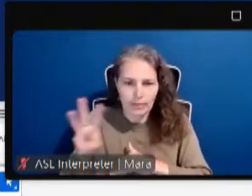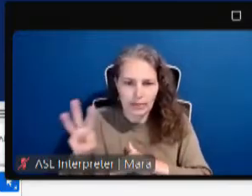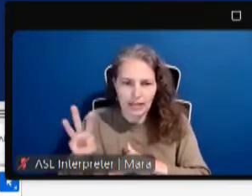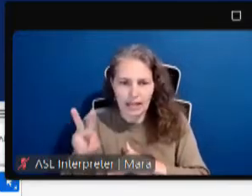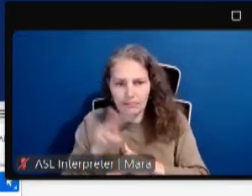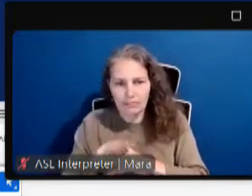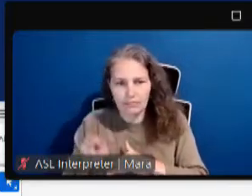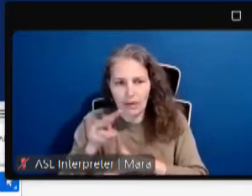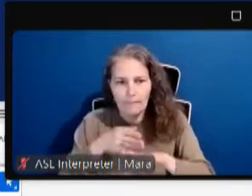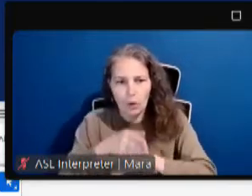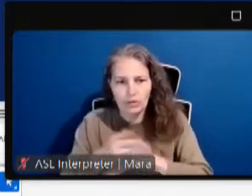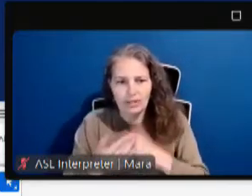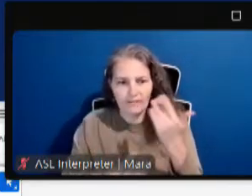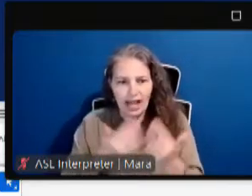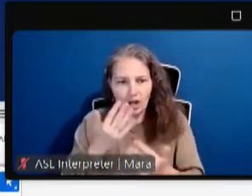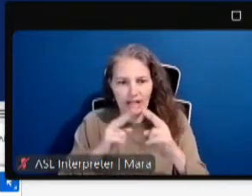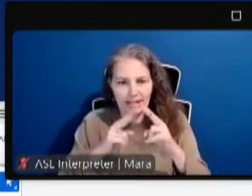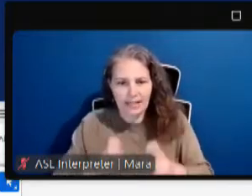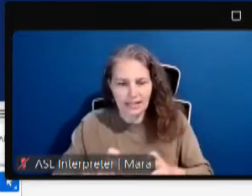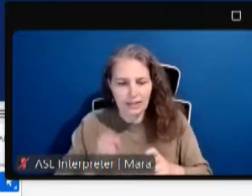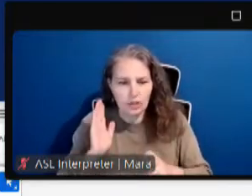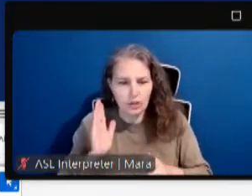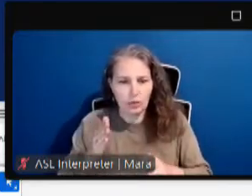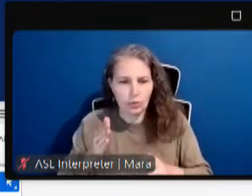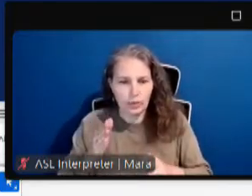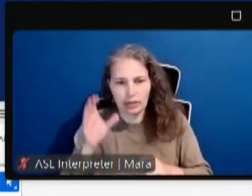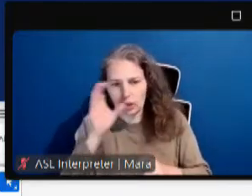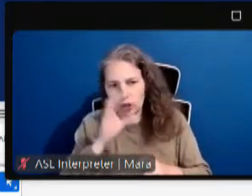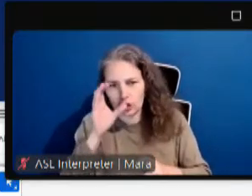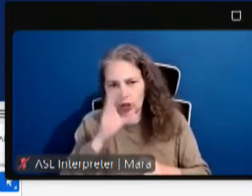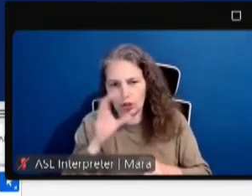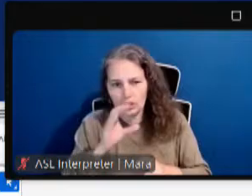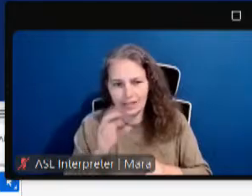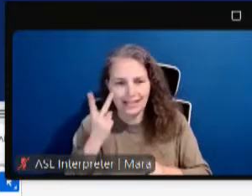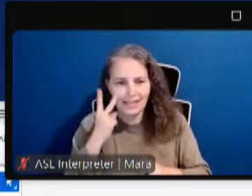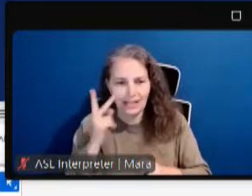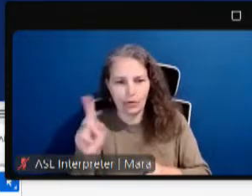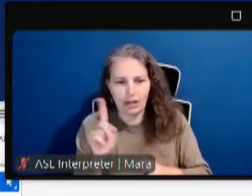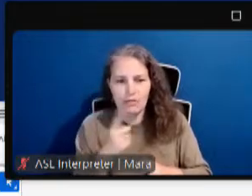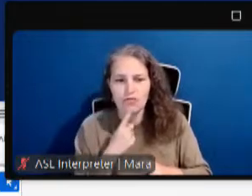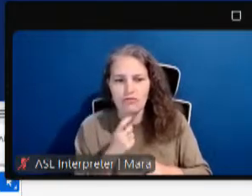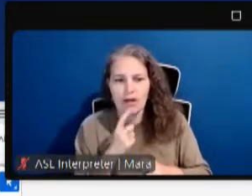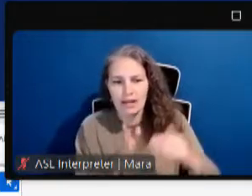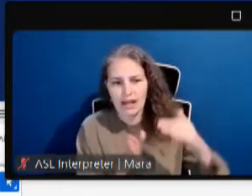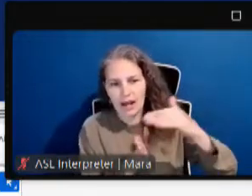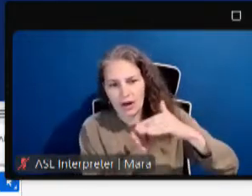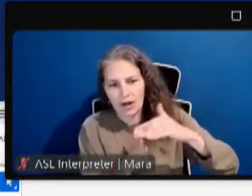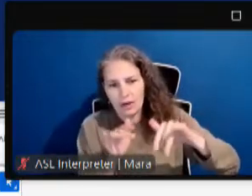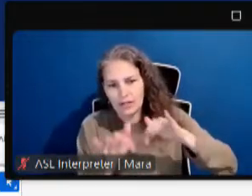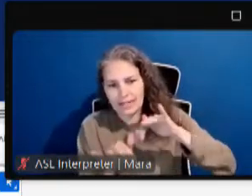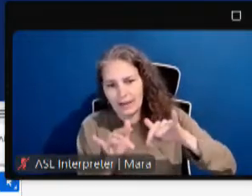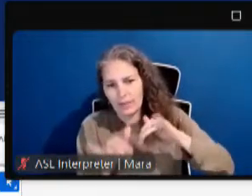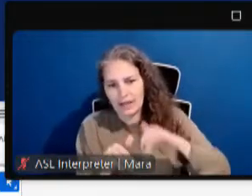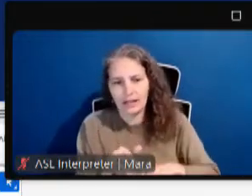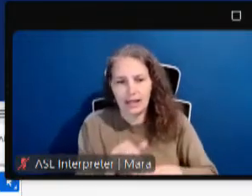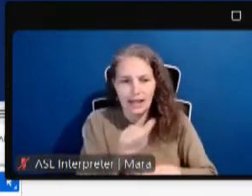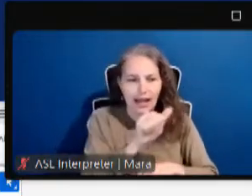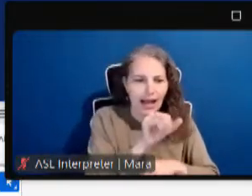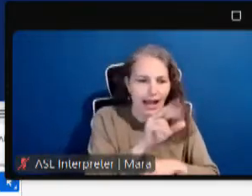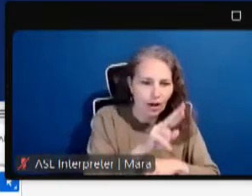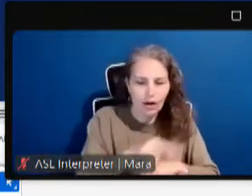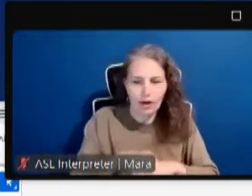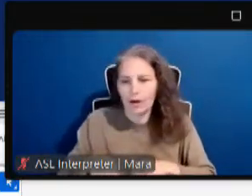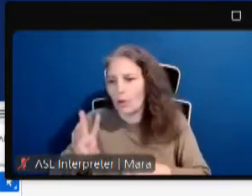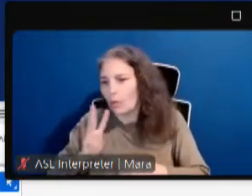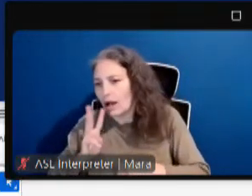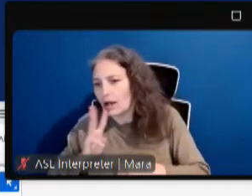post-fire assessment, you can go ahead and search where that big arrow is. You can search by air, water, and soil. If you do so, it will